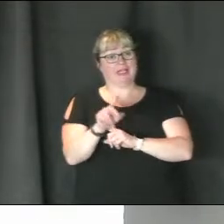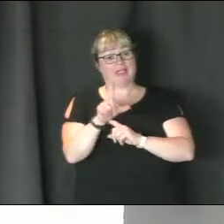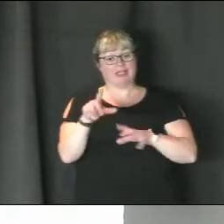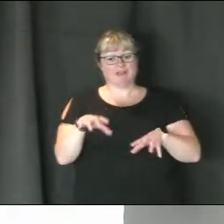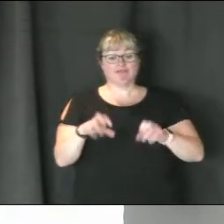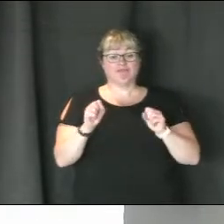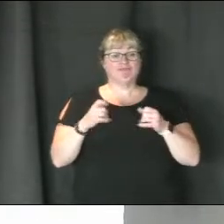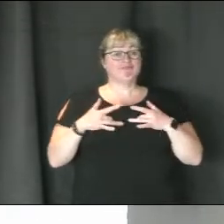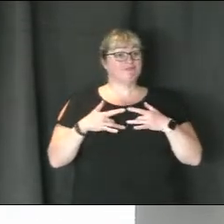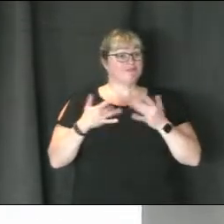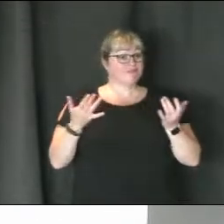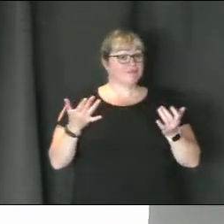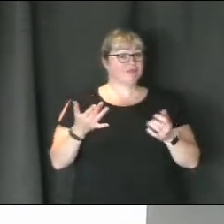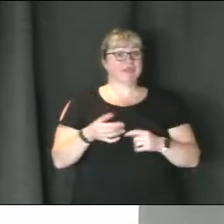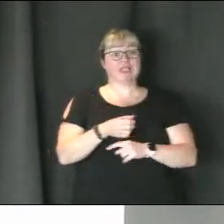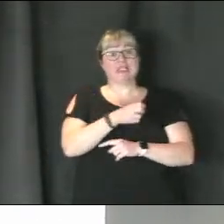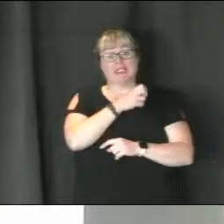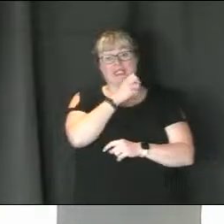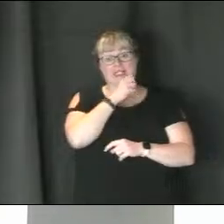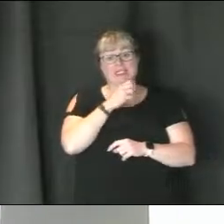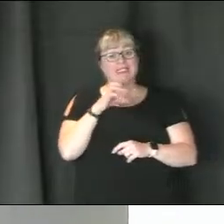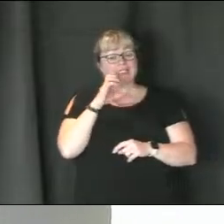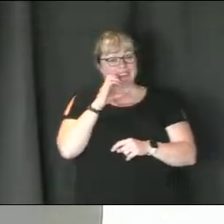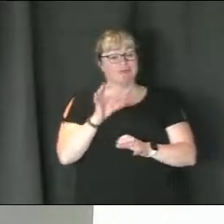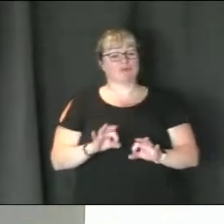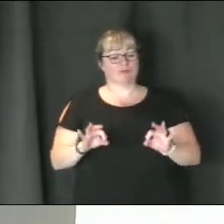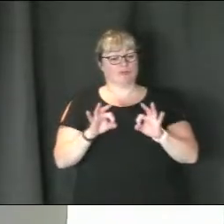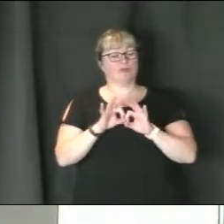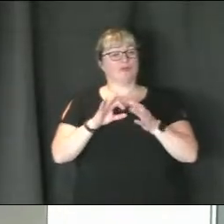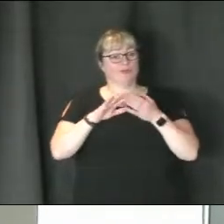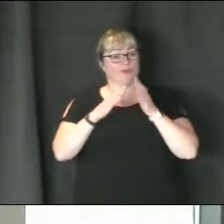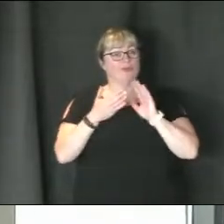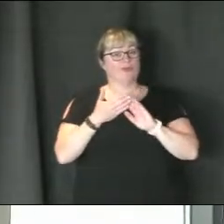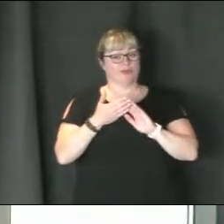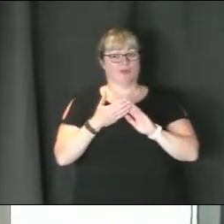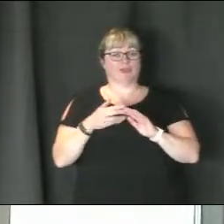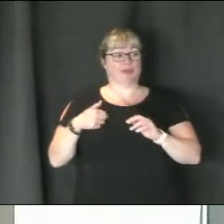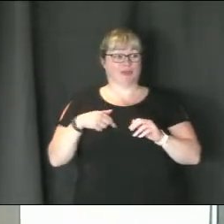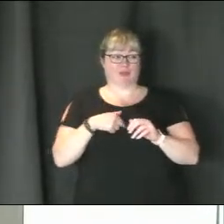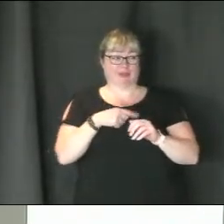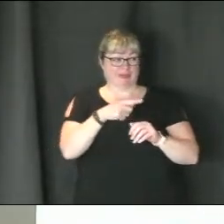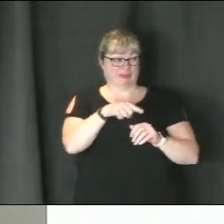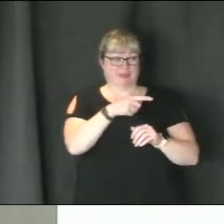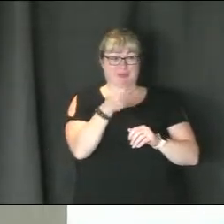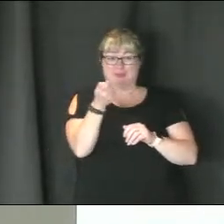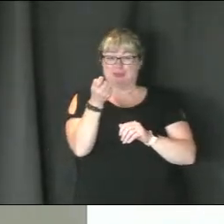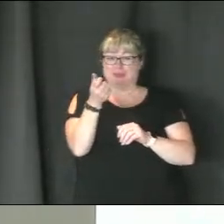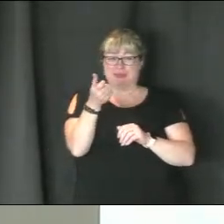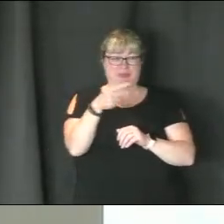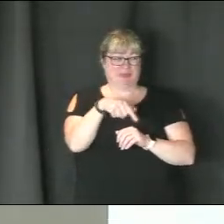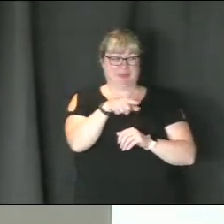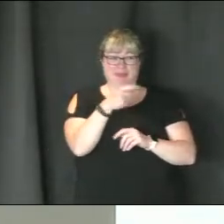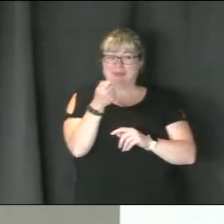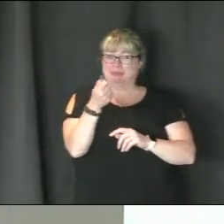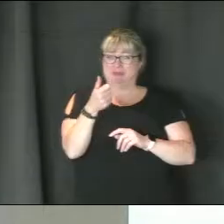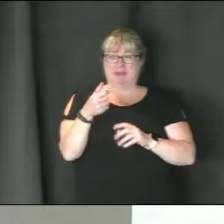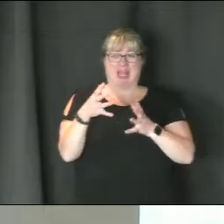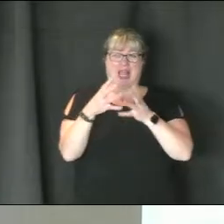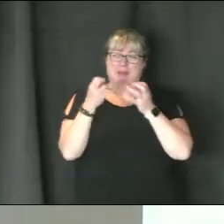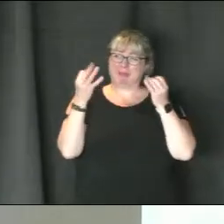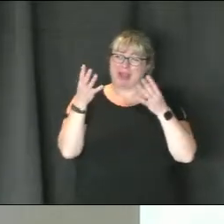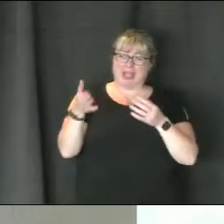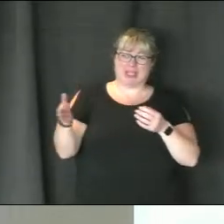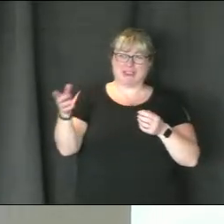event. Seniors is the backbone of the community. I mean, this is only the tip of the iceberg. We're only some, but there's a fine lot out there that don't